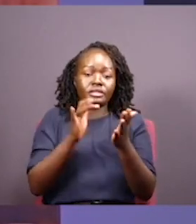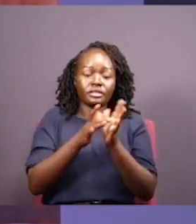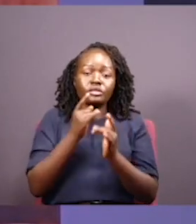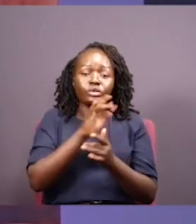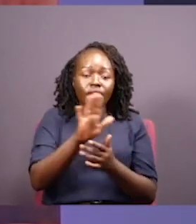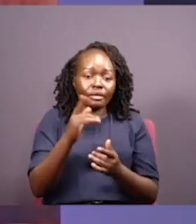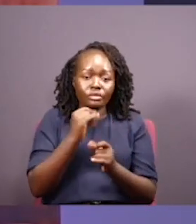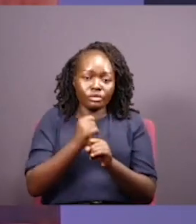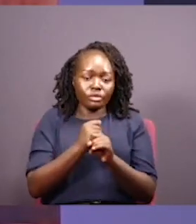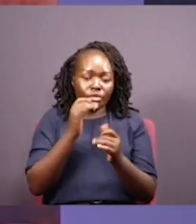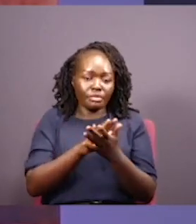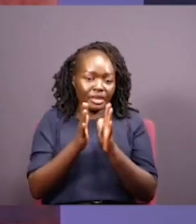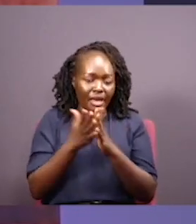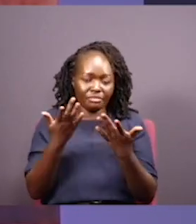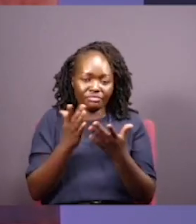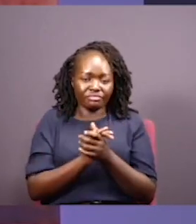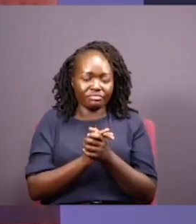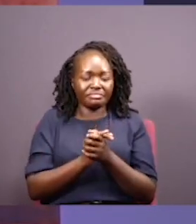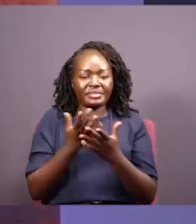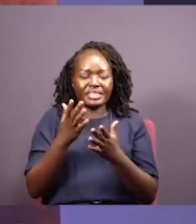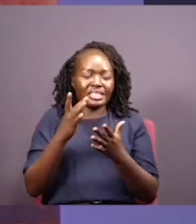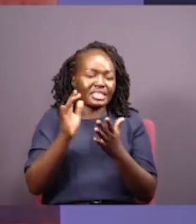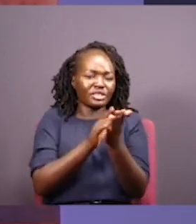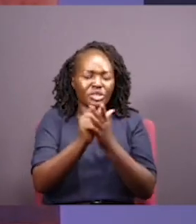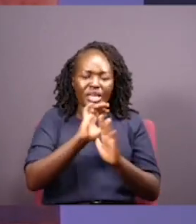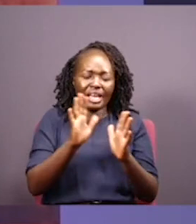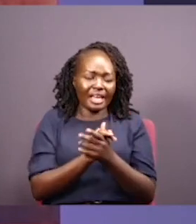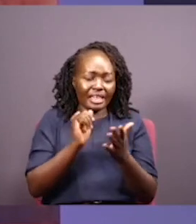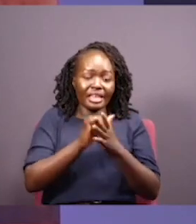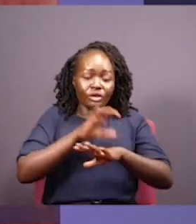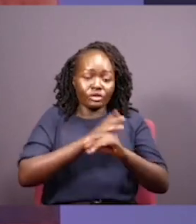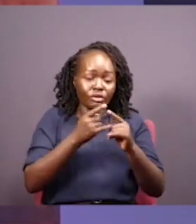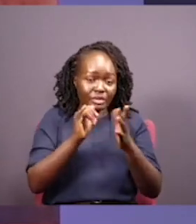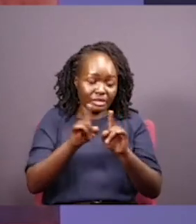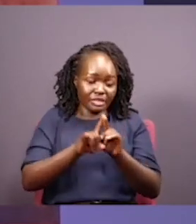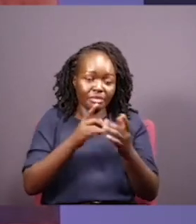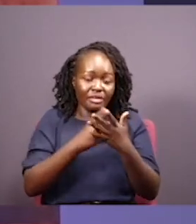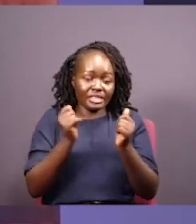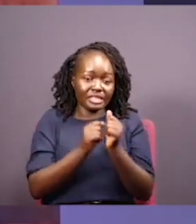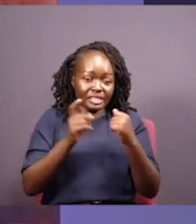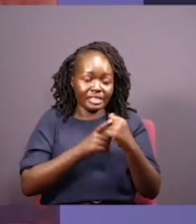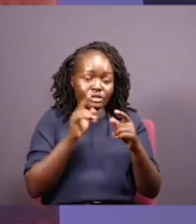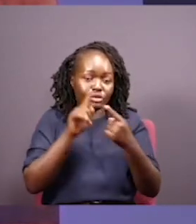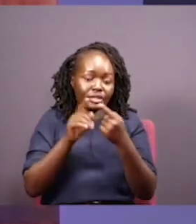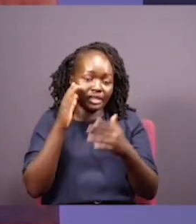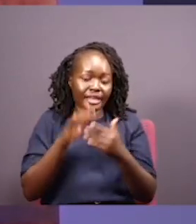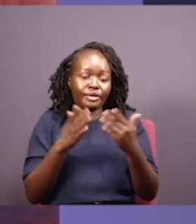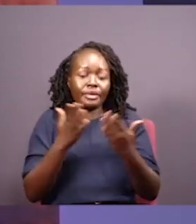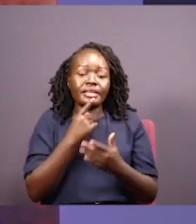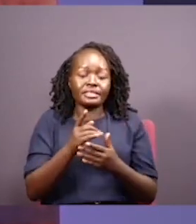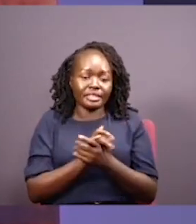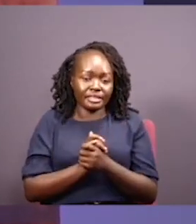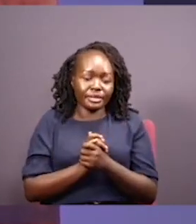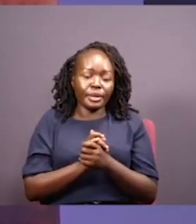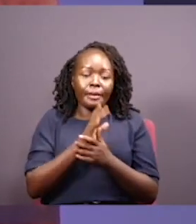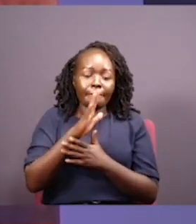harmless. To be harmless. This is drawn from that same verse 16 towards the end, where he says, be as